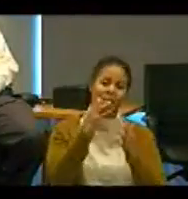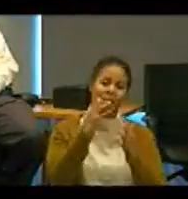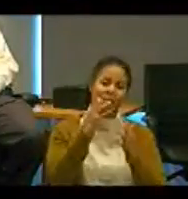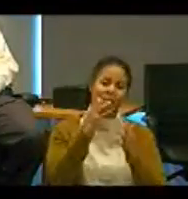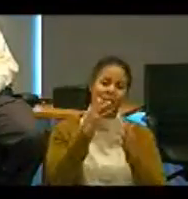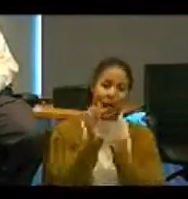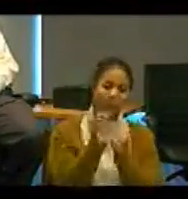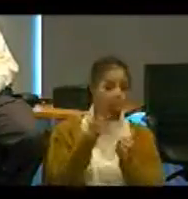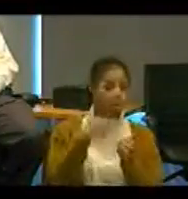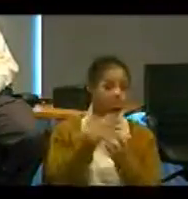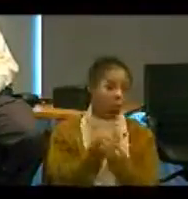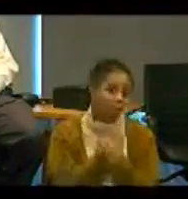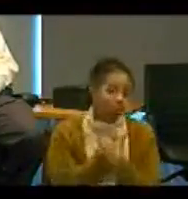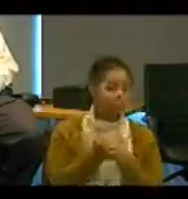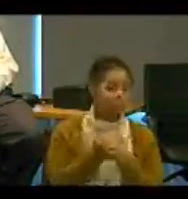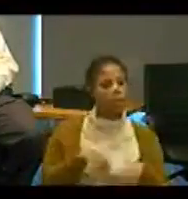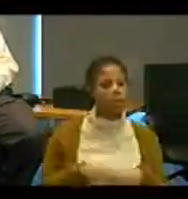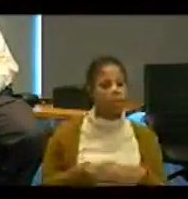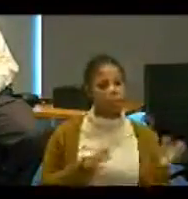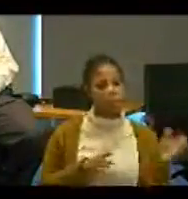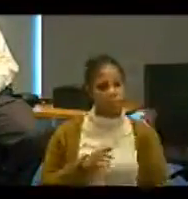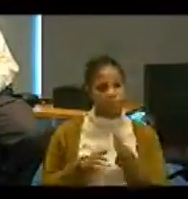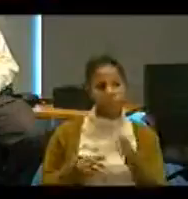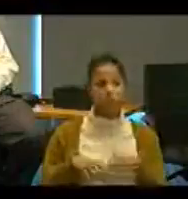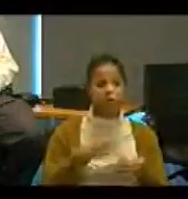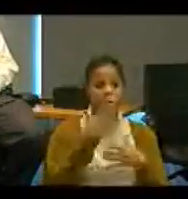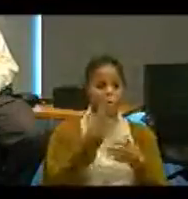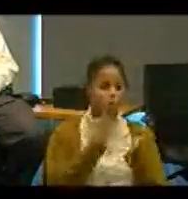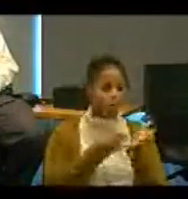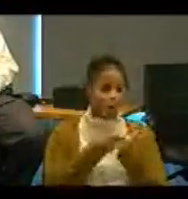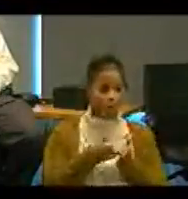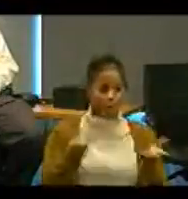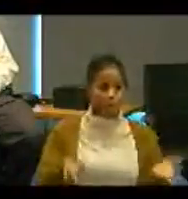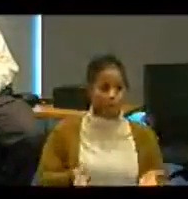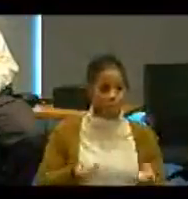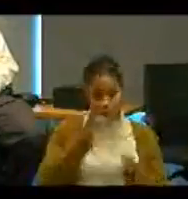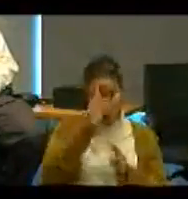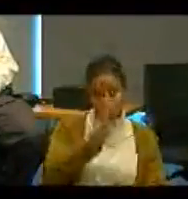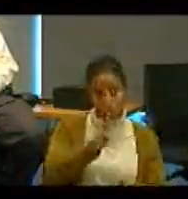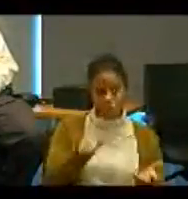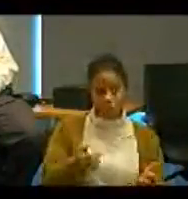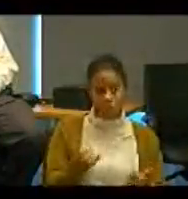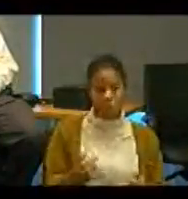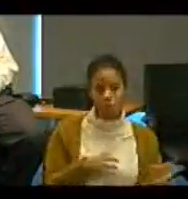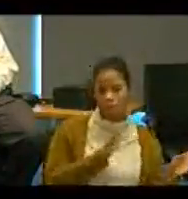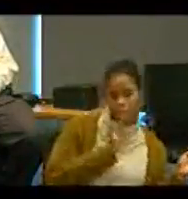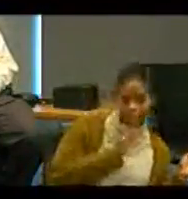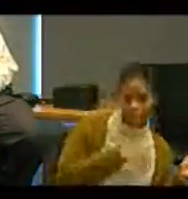Morgan? Thank you. It's an honor to be here for this panel.